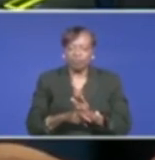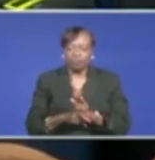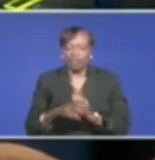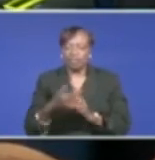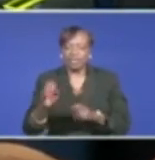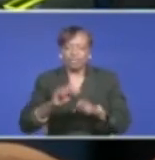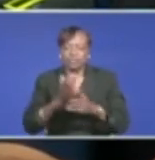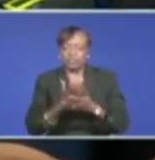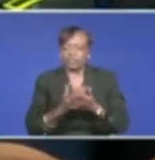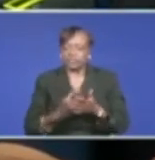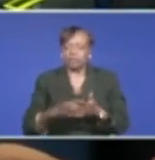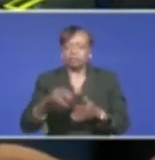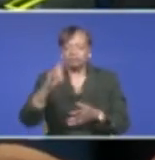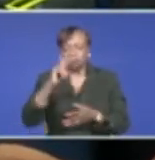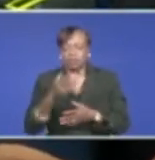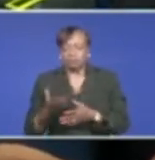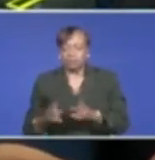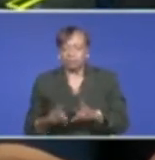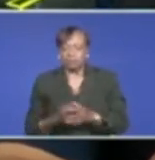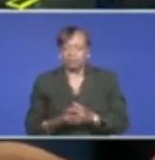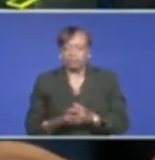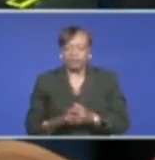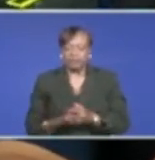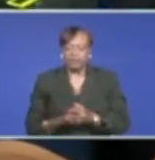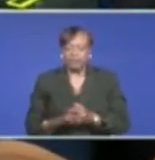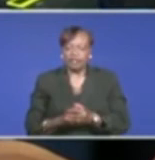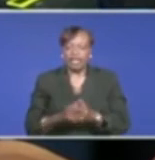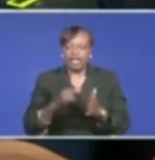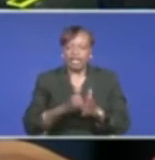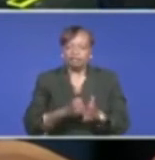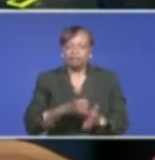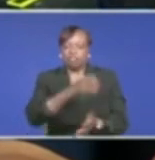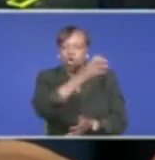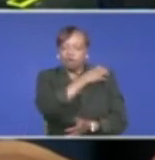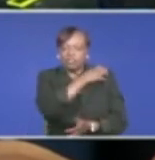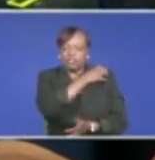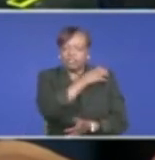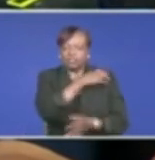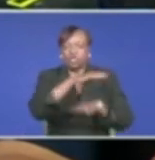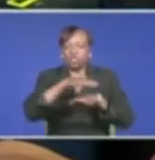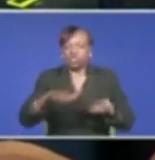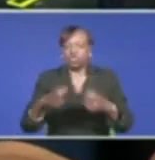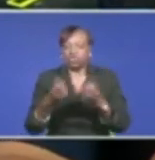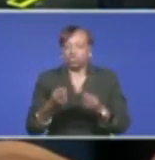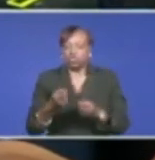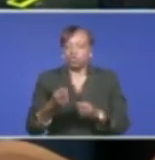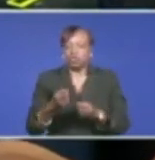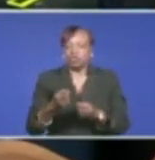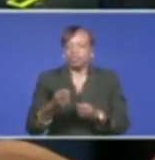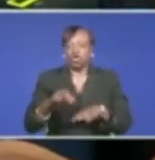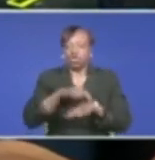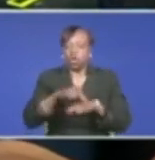of items getting in there. And further, if officers do not do the normal searching as they